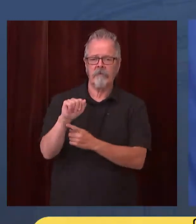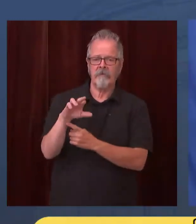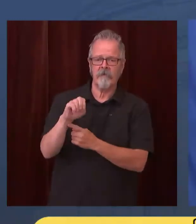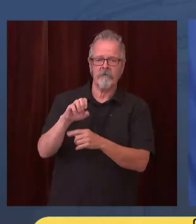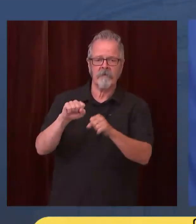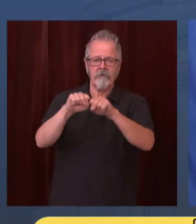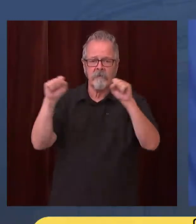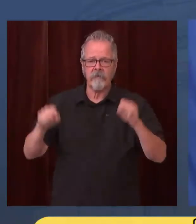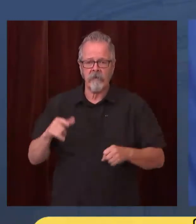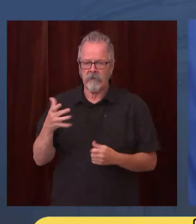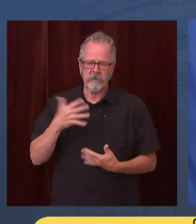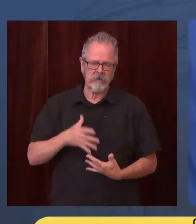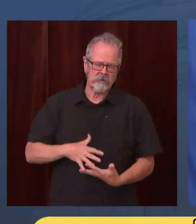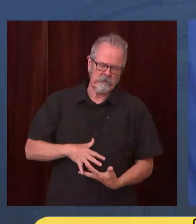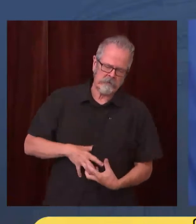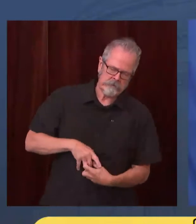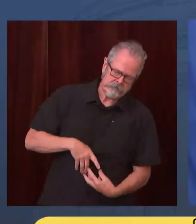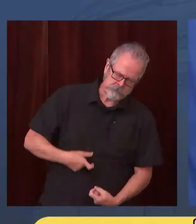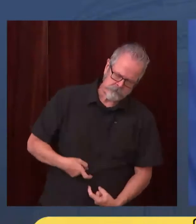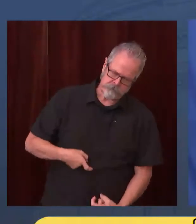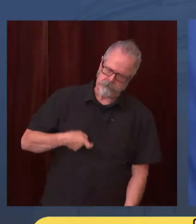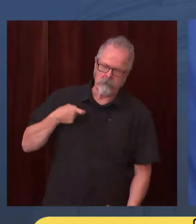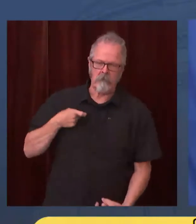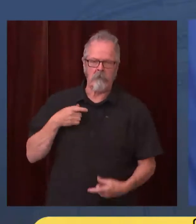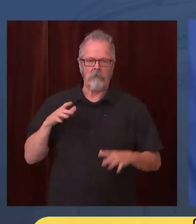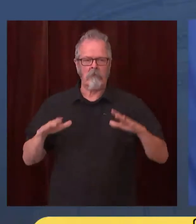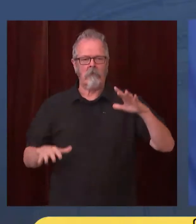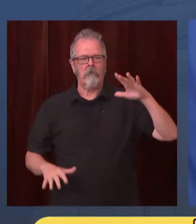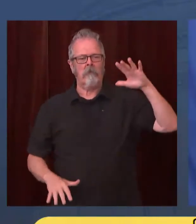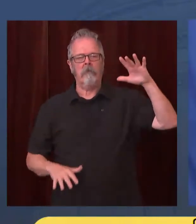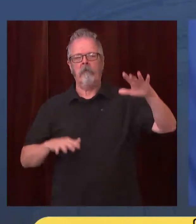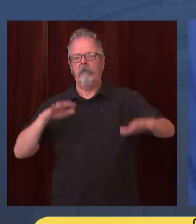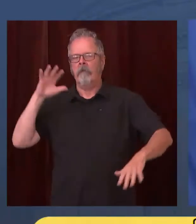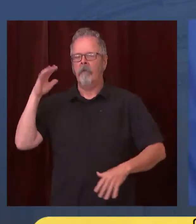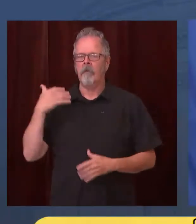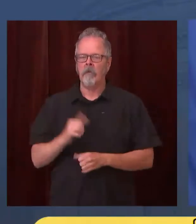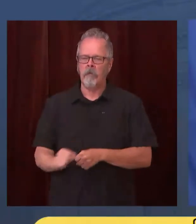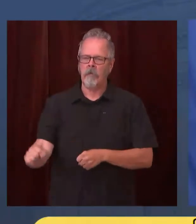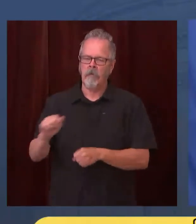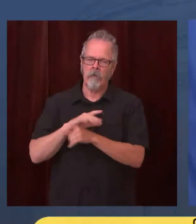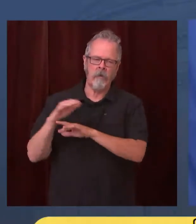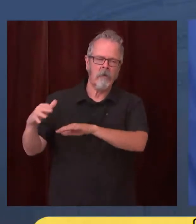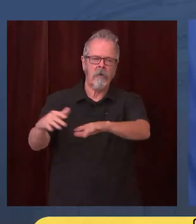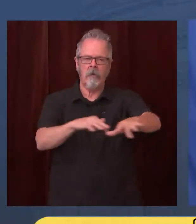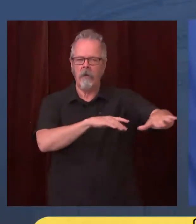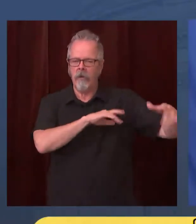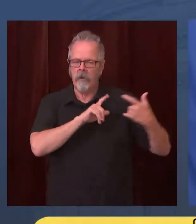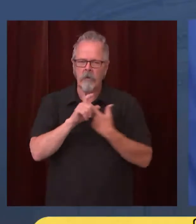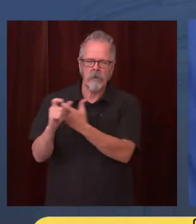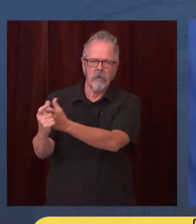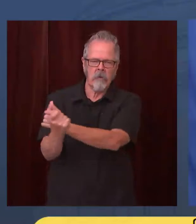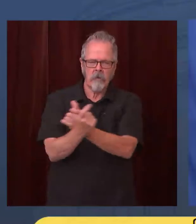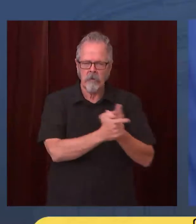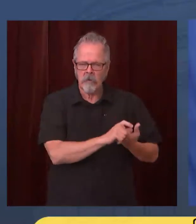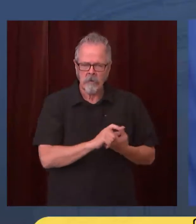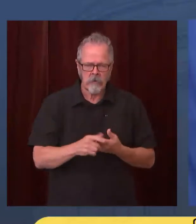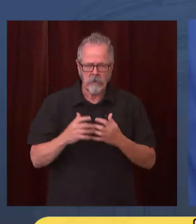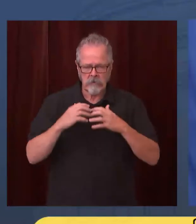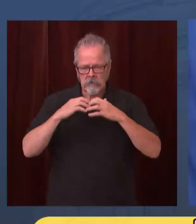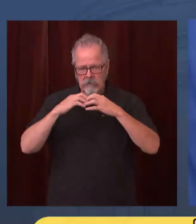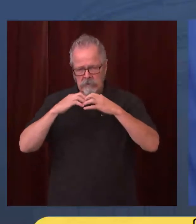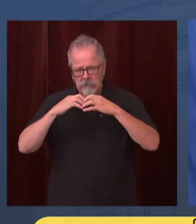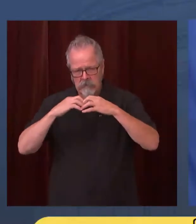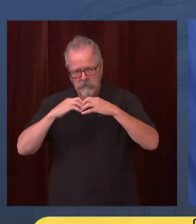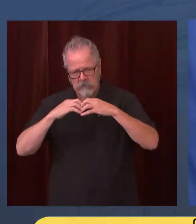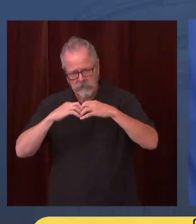end of the day, it is very much strained by what they are seeing in the healthcare system, which includes staff